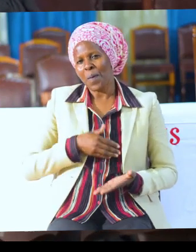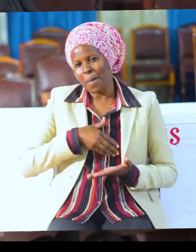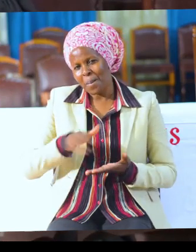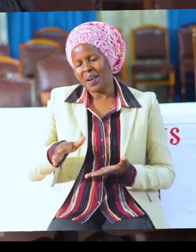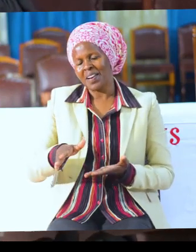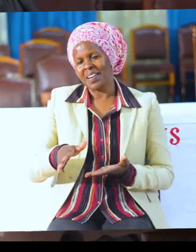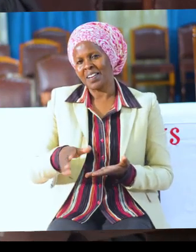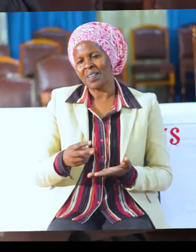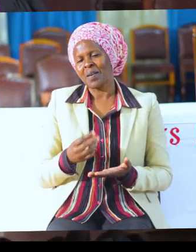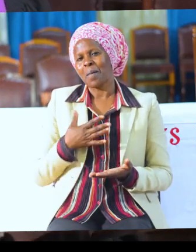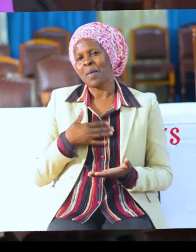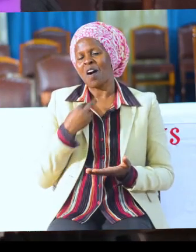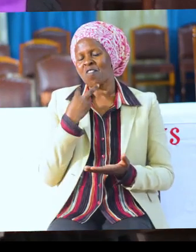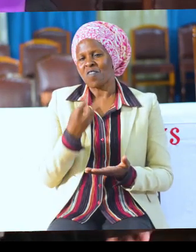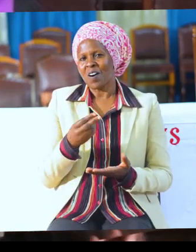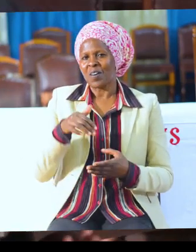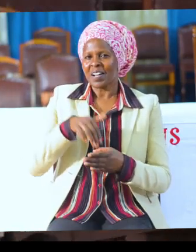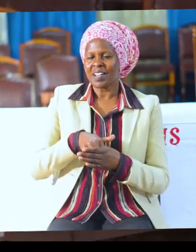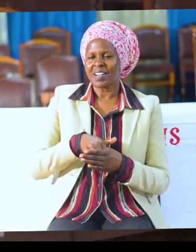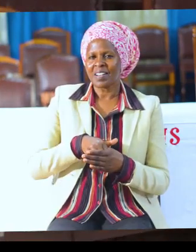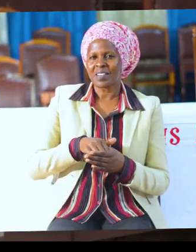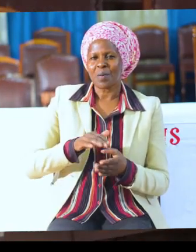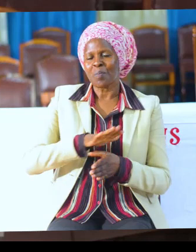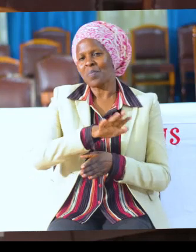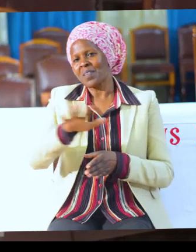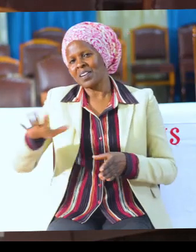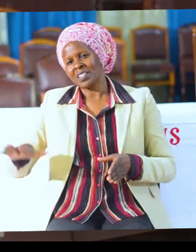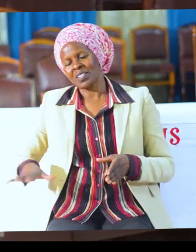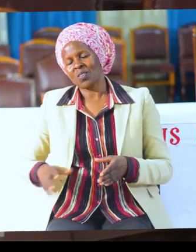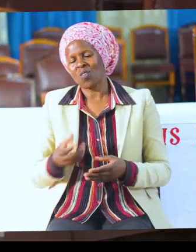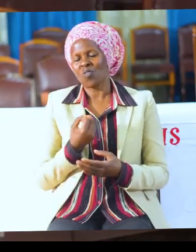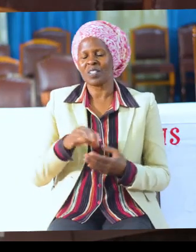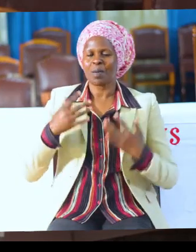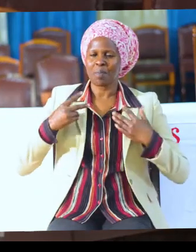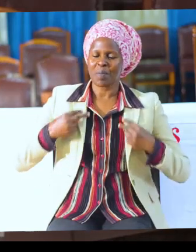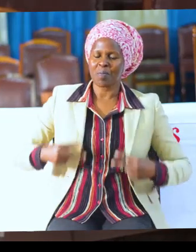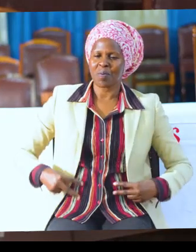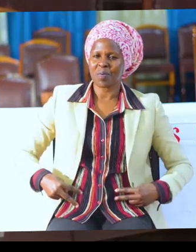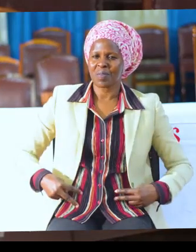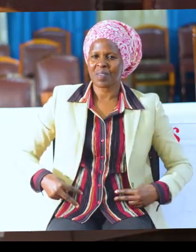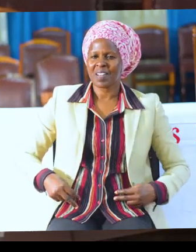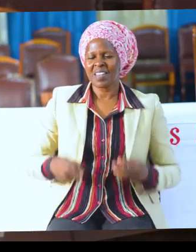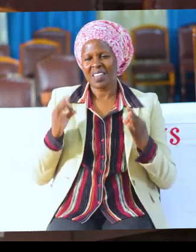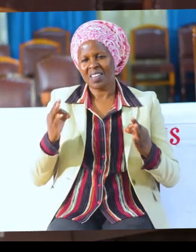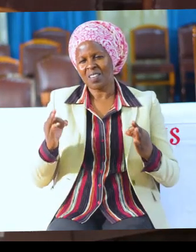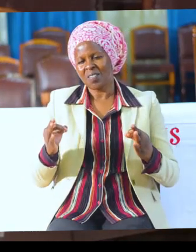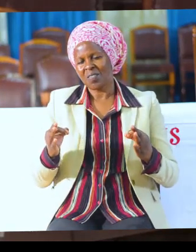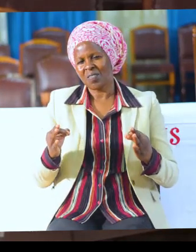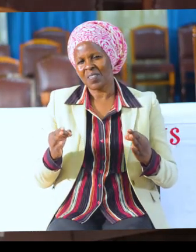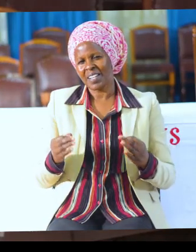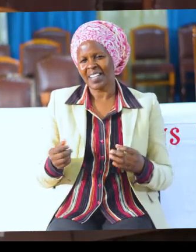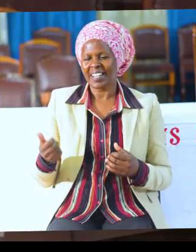Lord now in the presence of all his people. I was taught that if something